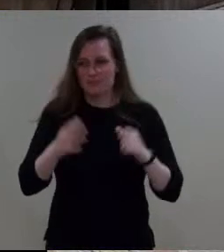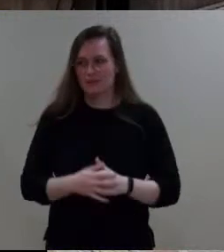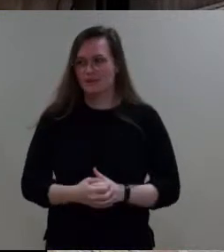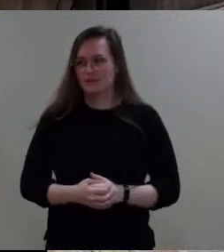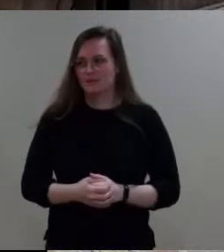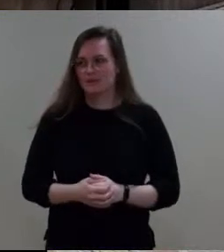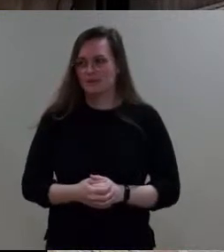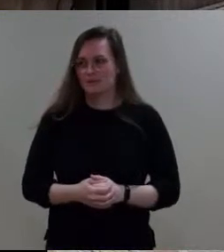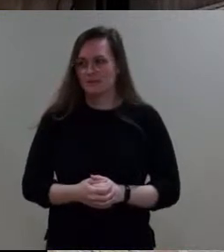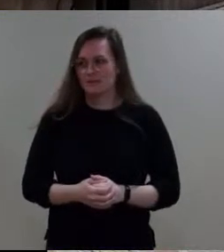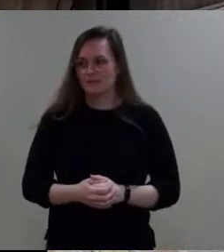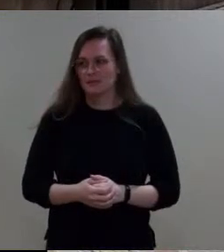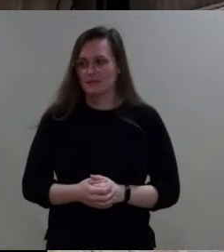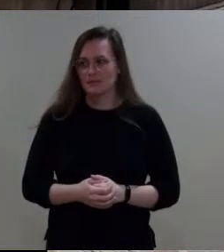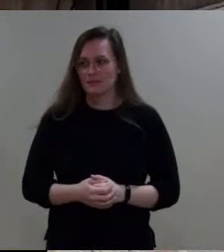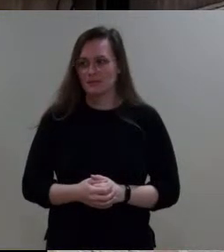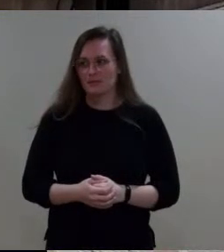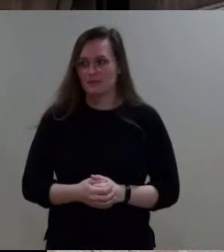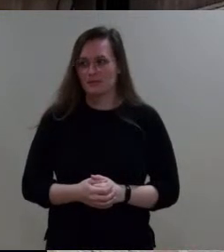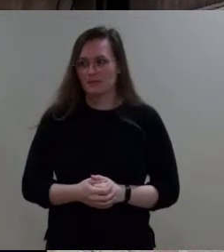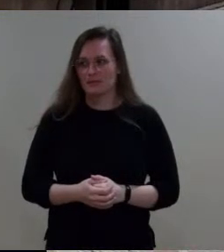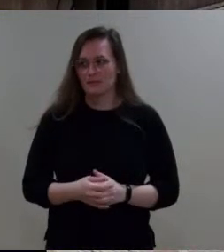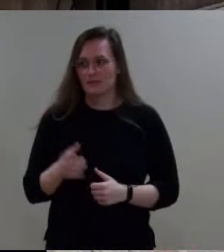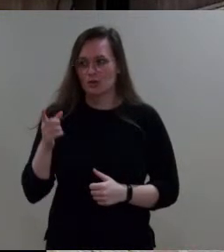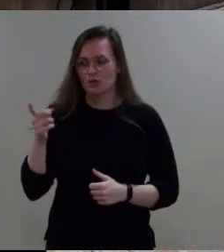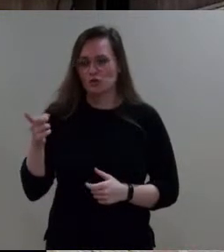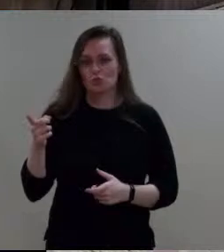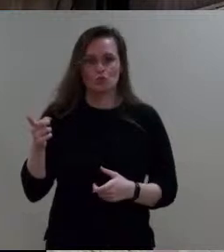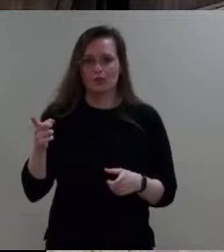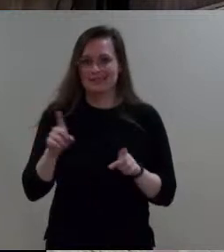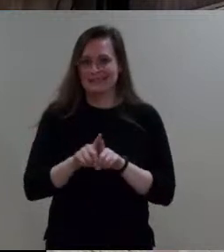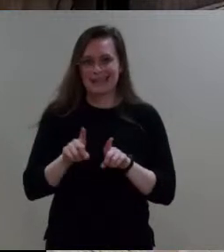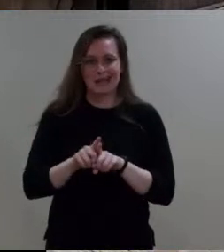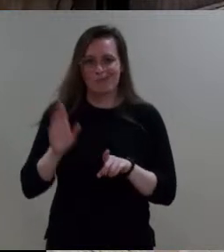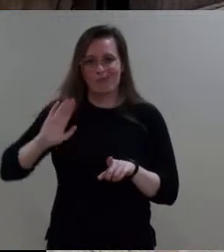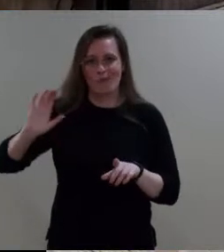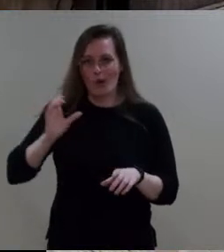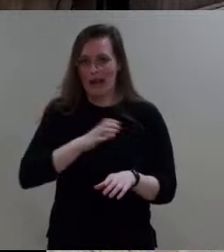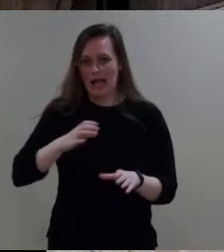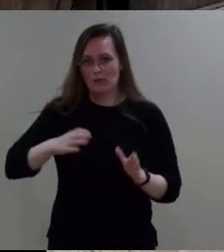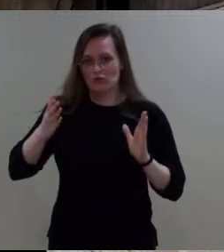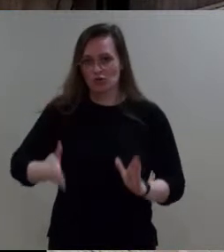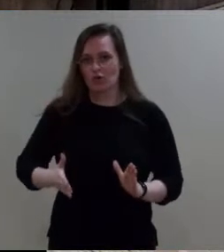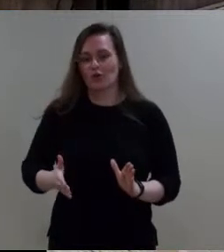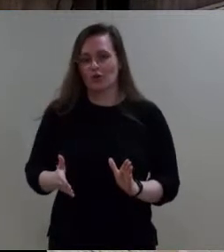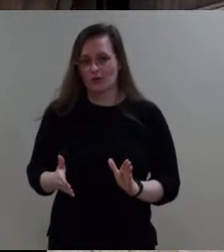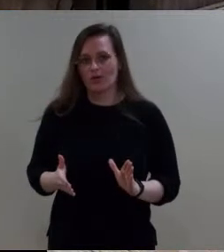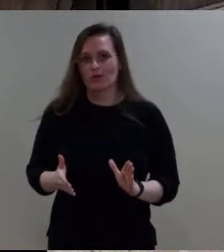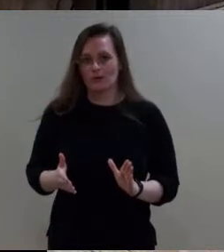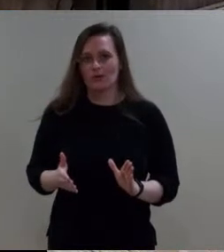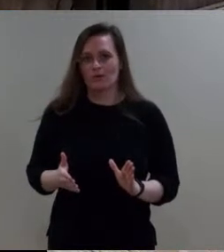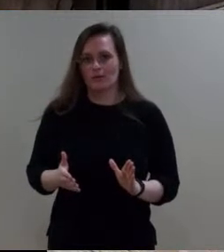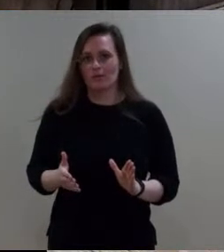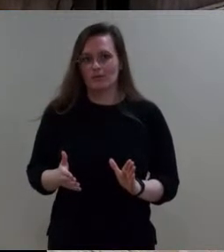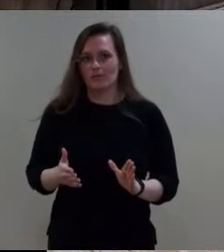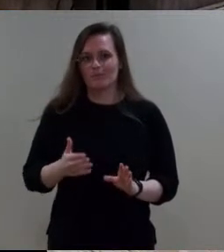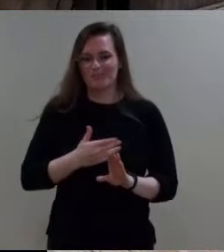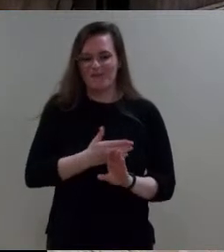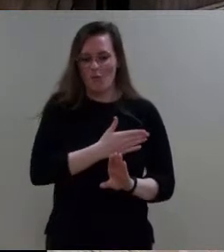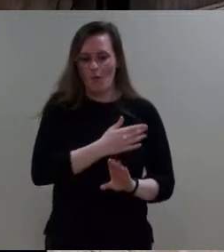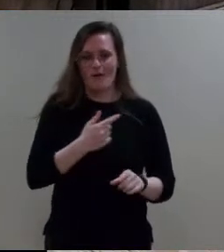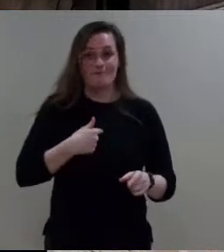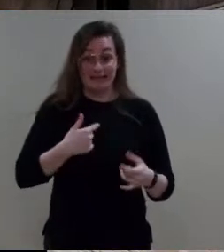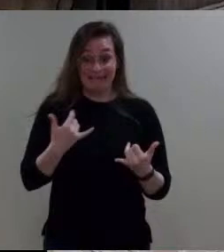different than past councillors. Prior to my term of 8 years here on council,